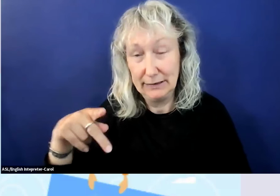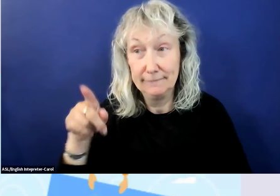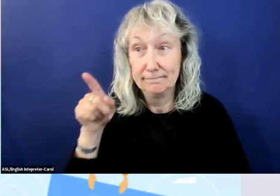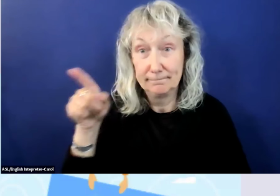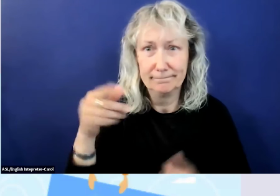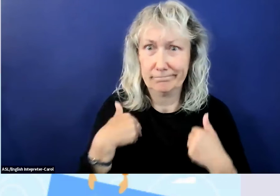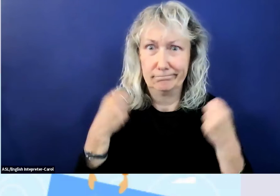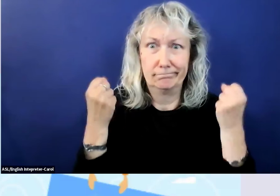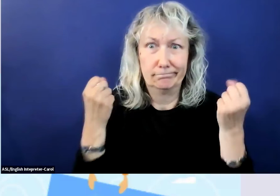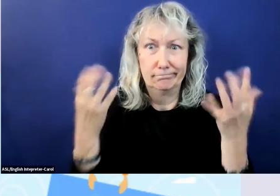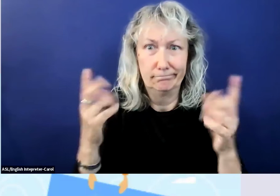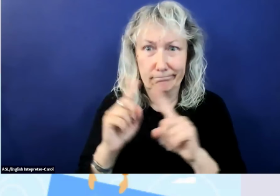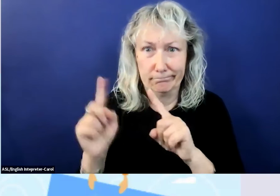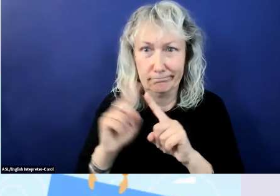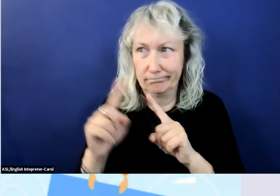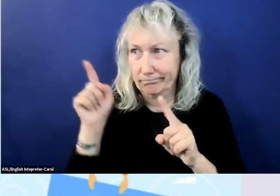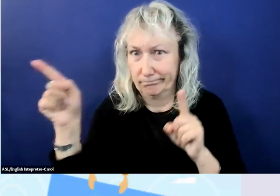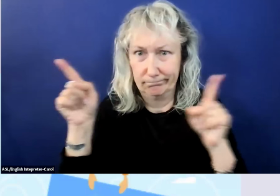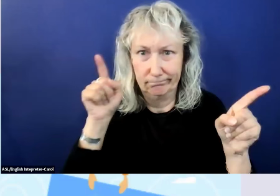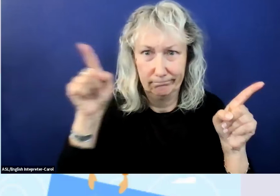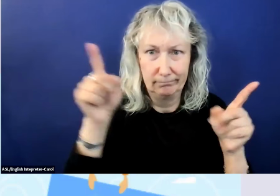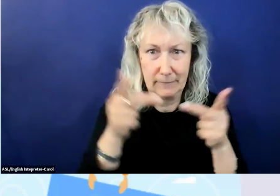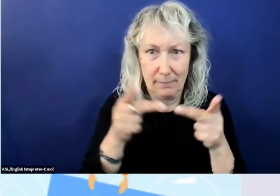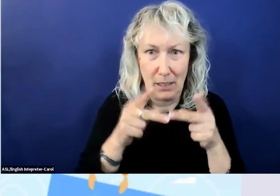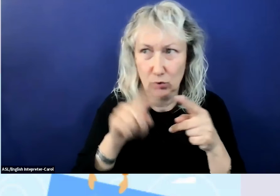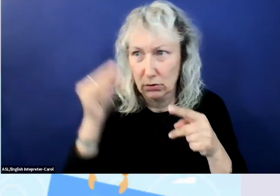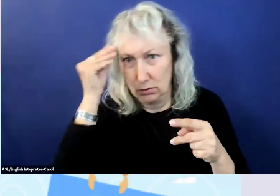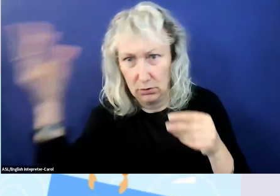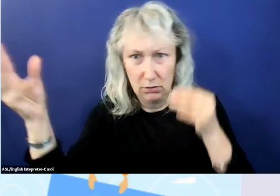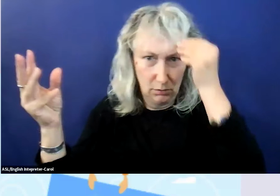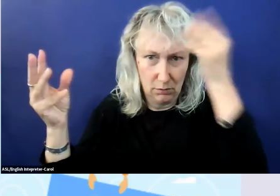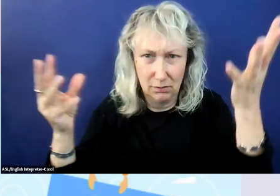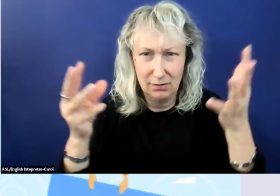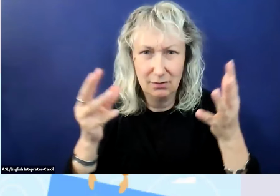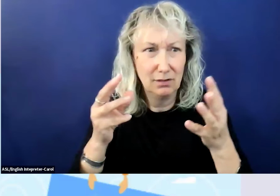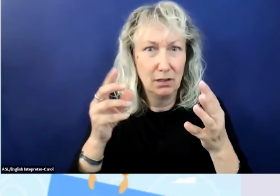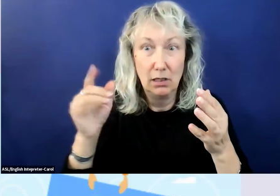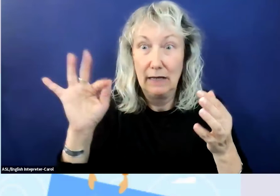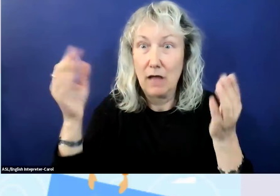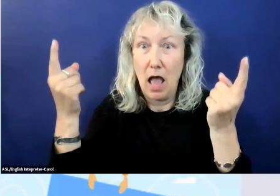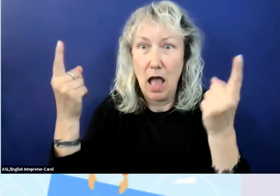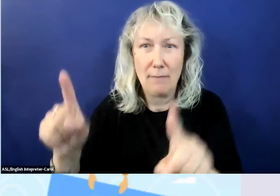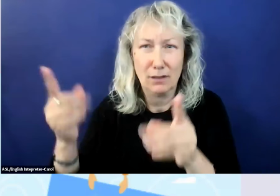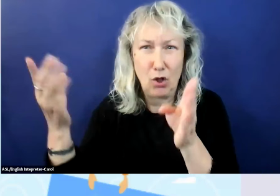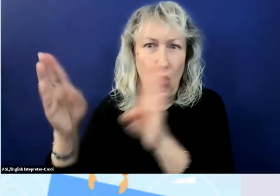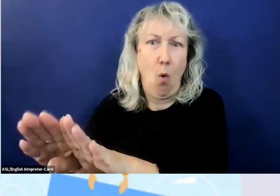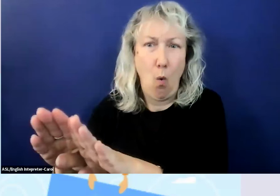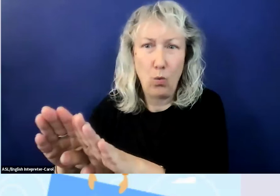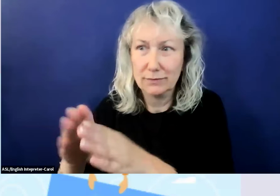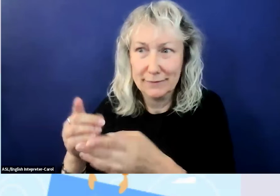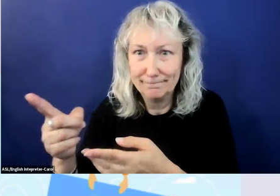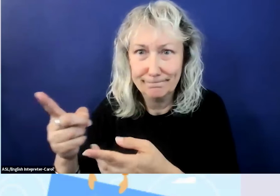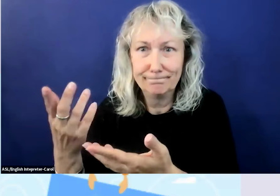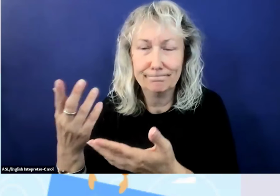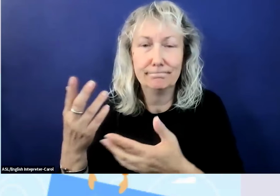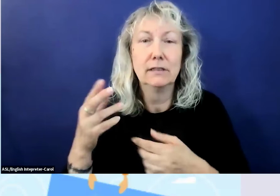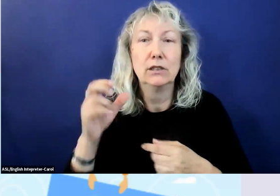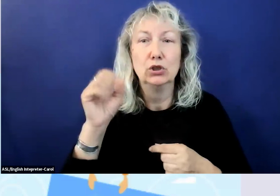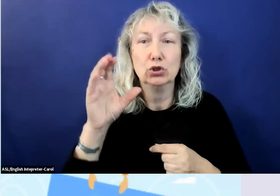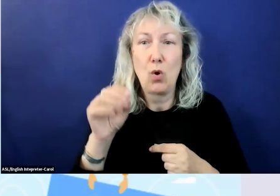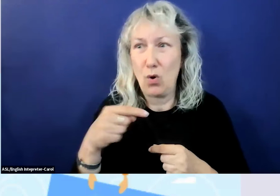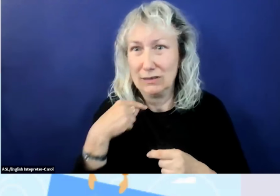multiple resources for notifications of pharmacy closures, and then tools to direct patients and